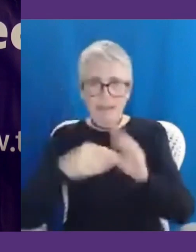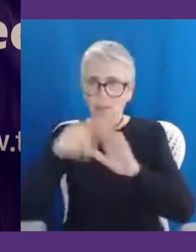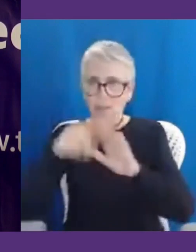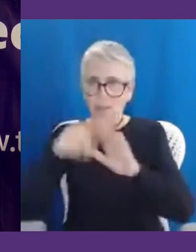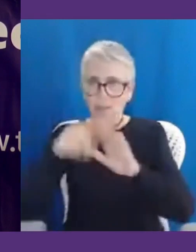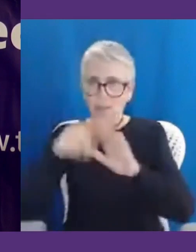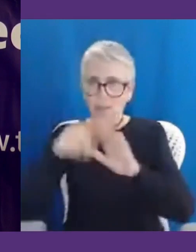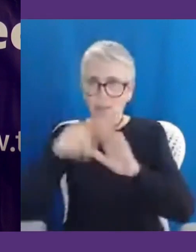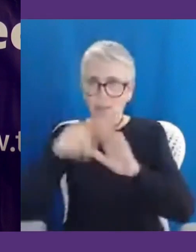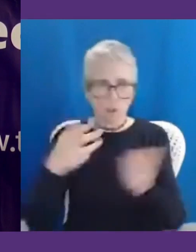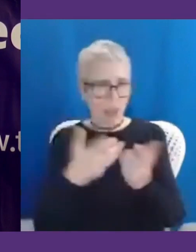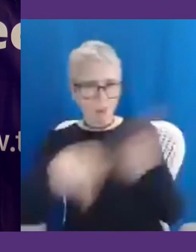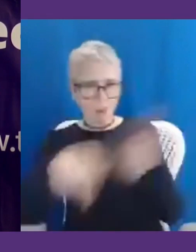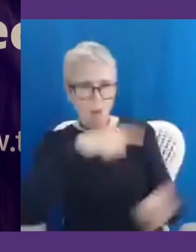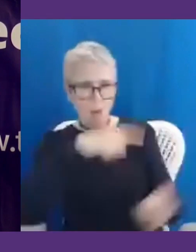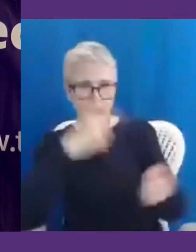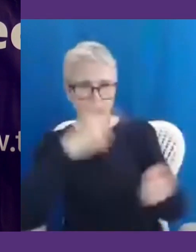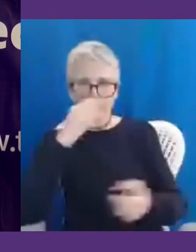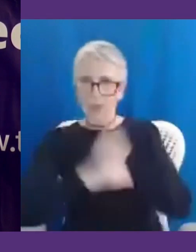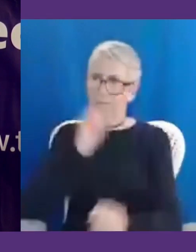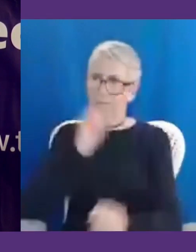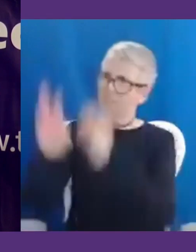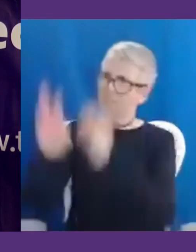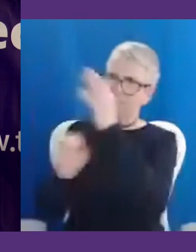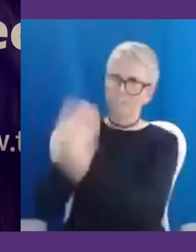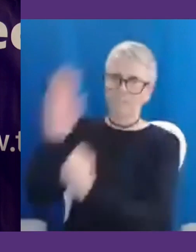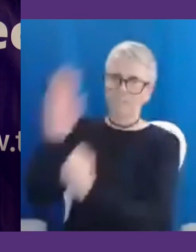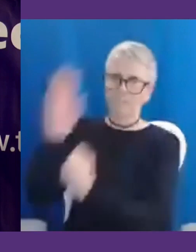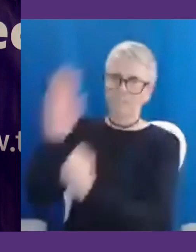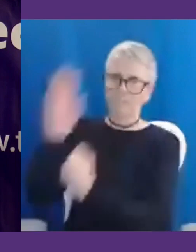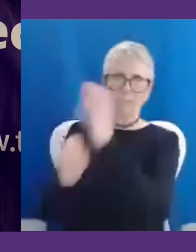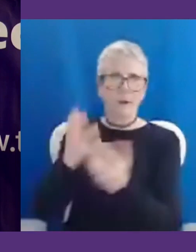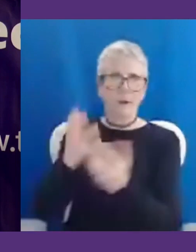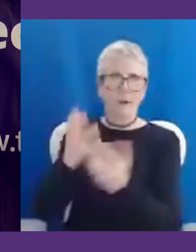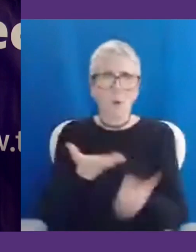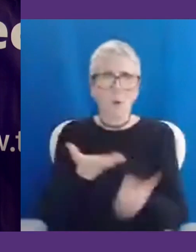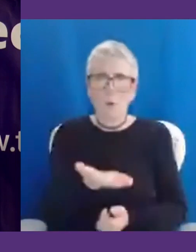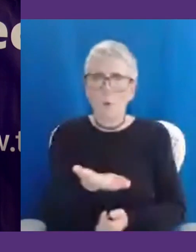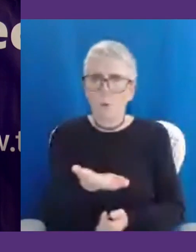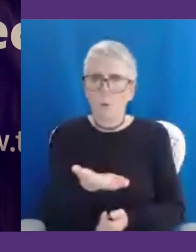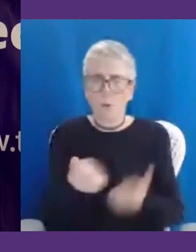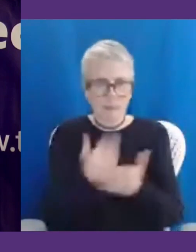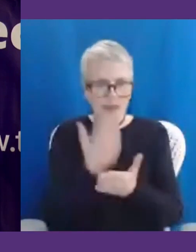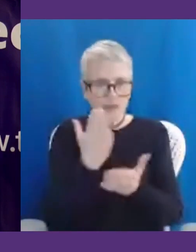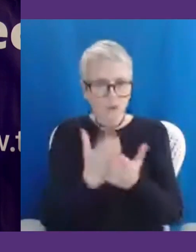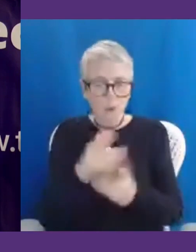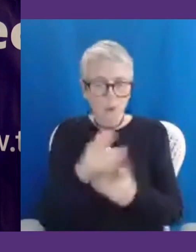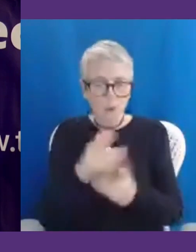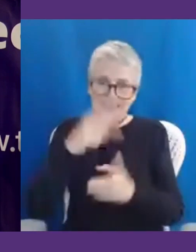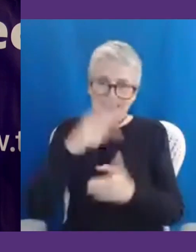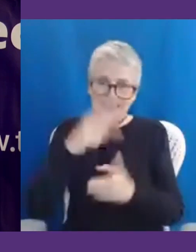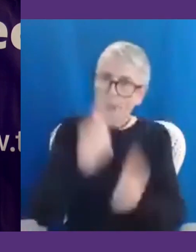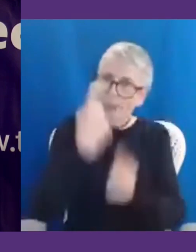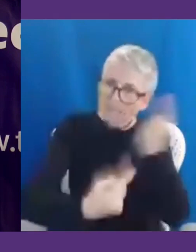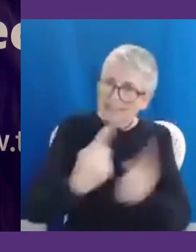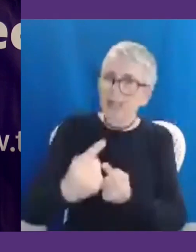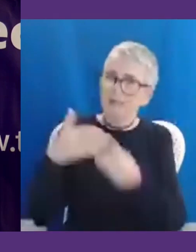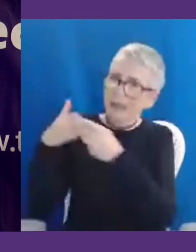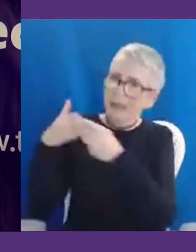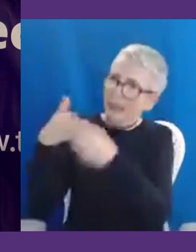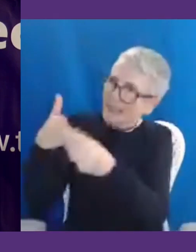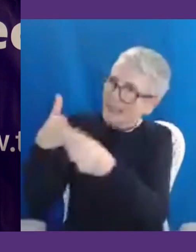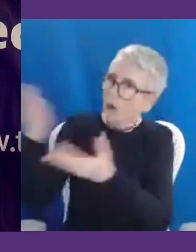think that chimes with some of the other things we're going to that making sure that it's disabled people who are leading those conversations and that it's their issues that are being discussed and